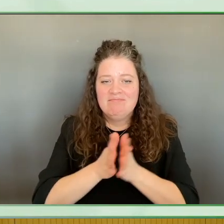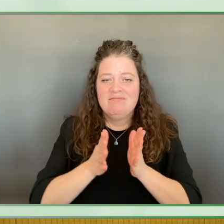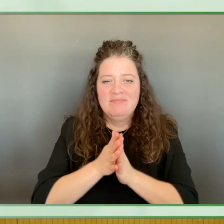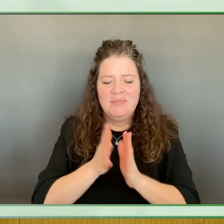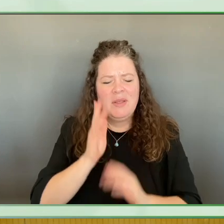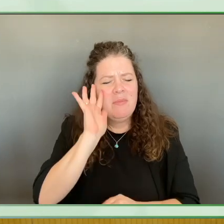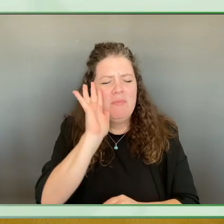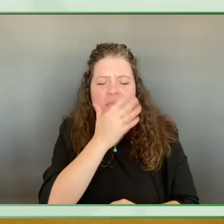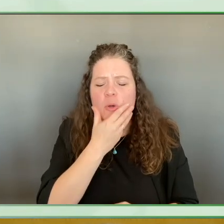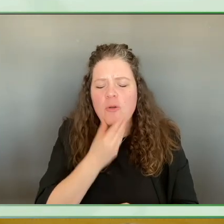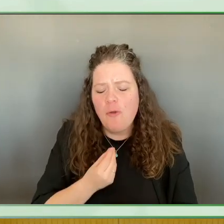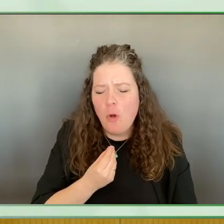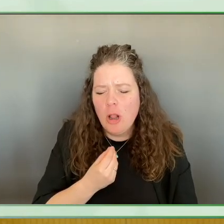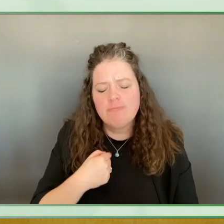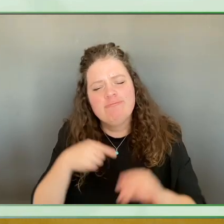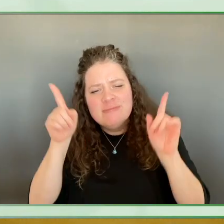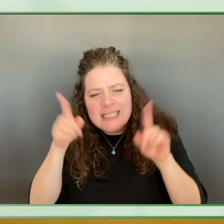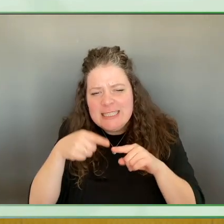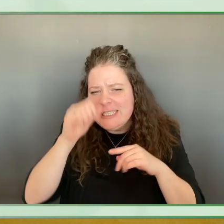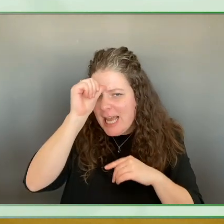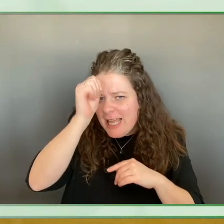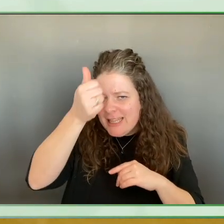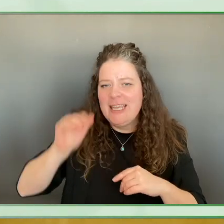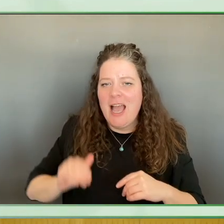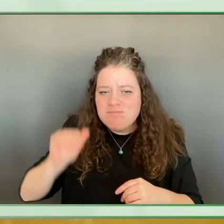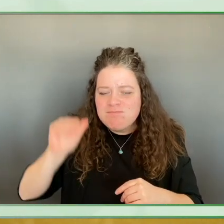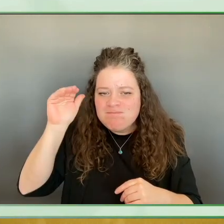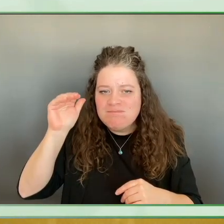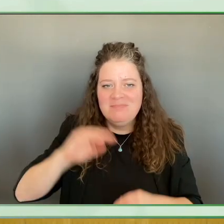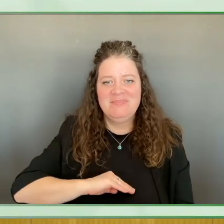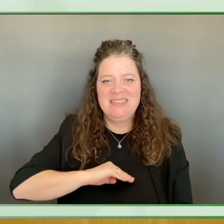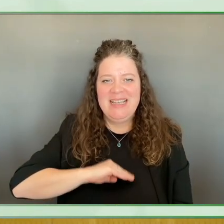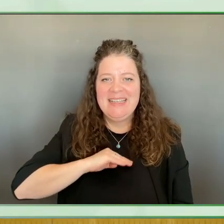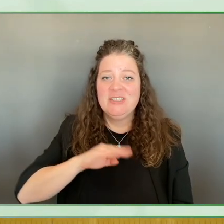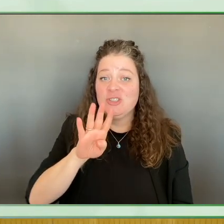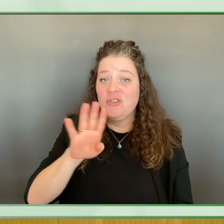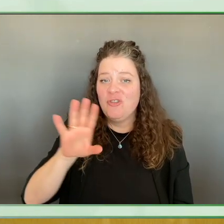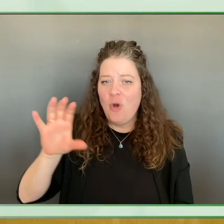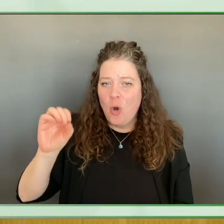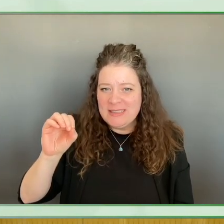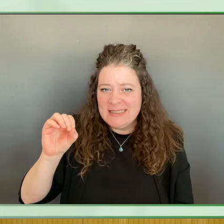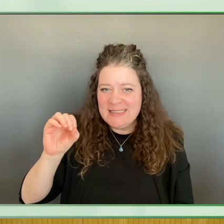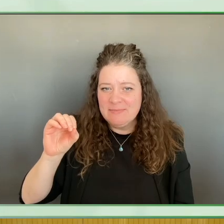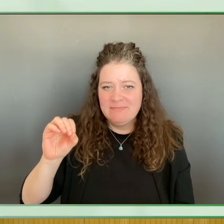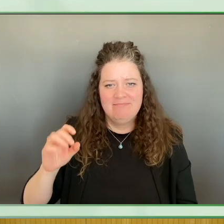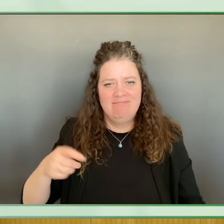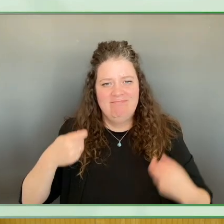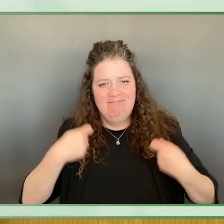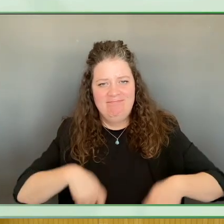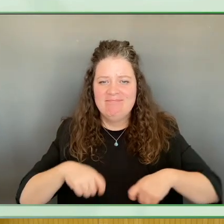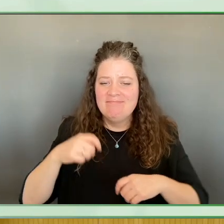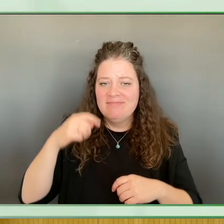Indian origin, in his 40s, wearing a black jumper with a